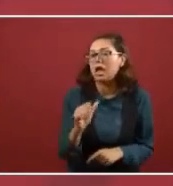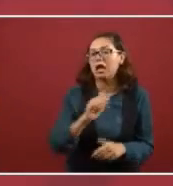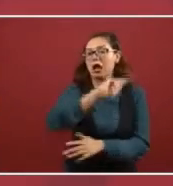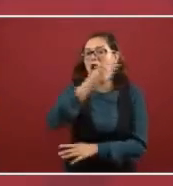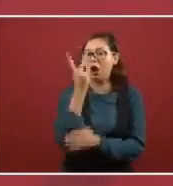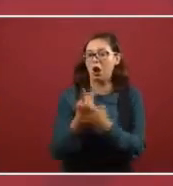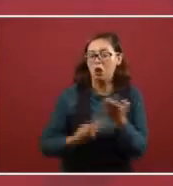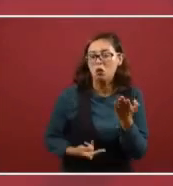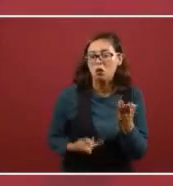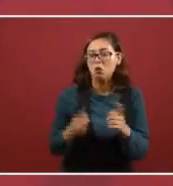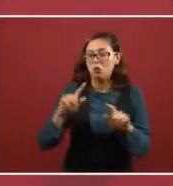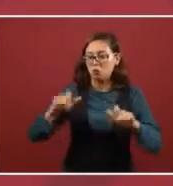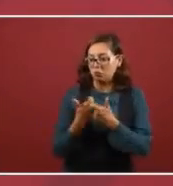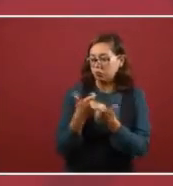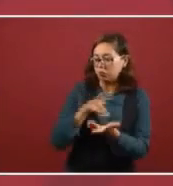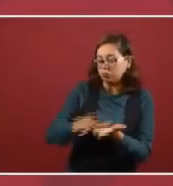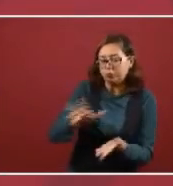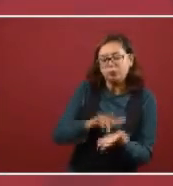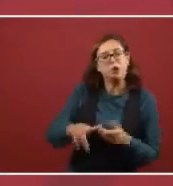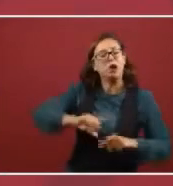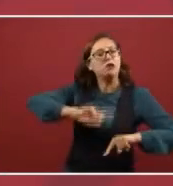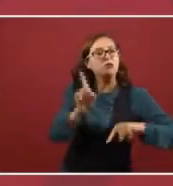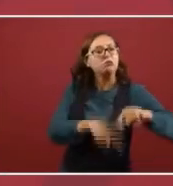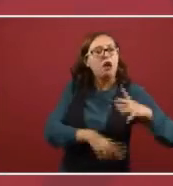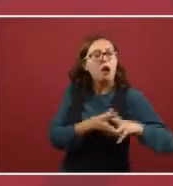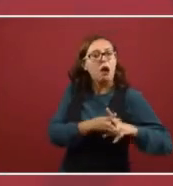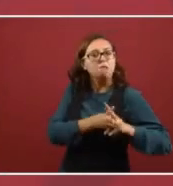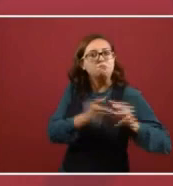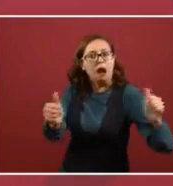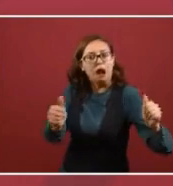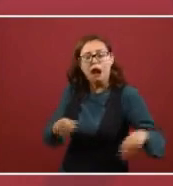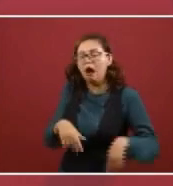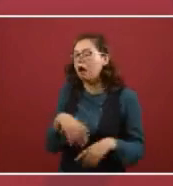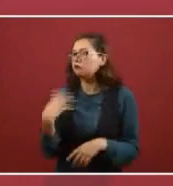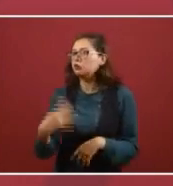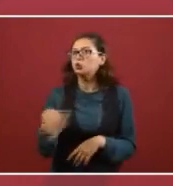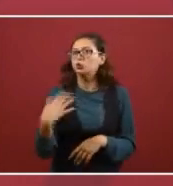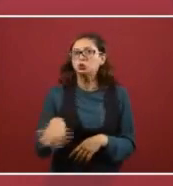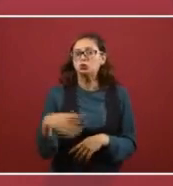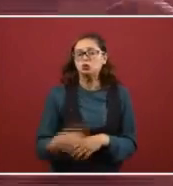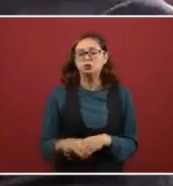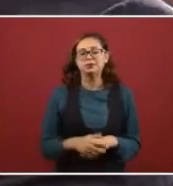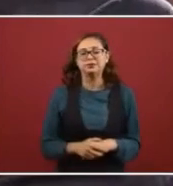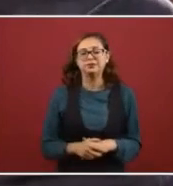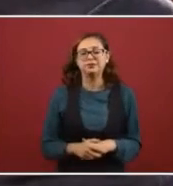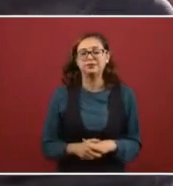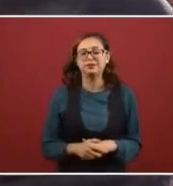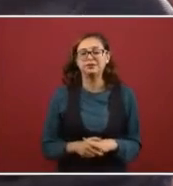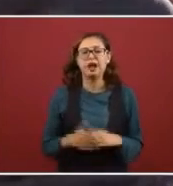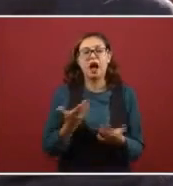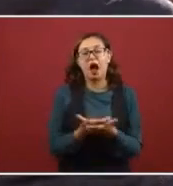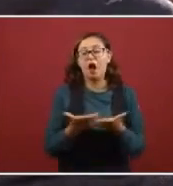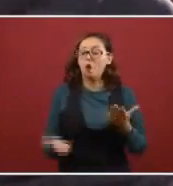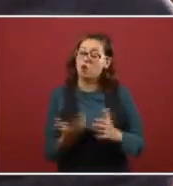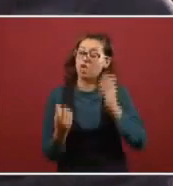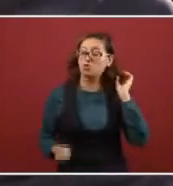grants end for the stimulus program, Que ya existe, which already y exists, ahora se sustituye and they're substituting